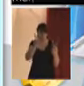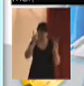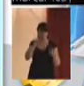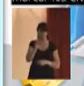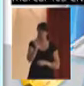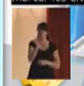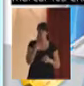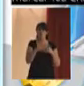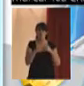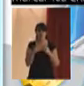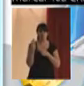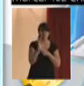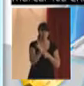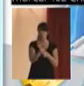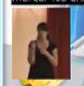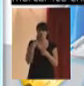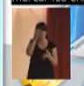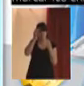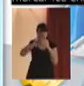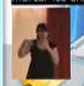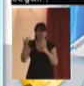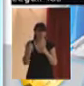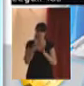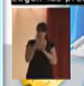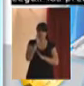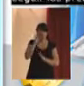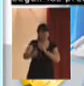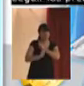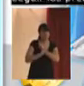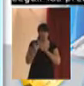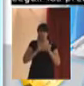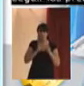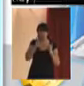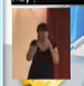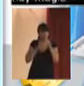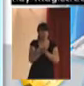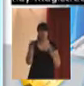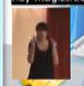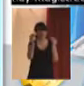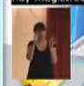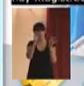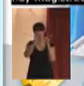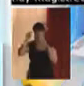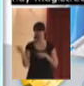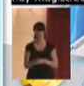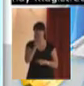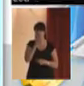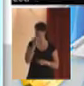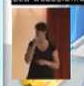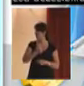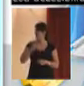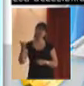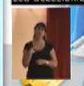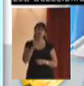should show the preferences of the user, etc. There are many strategies that can be done to improve accessibility. This is an example of a